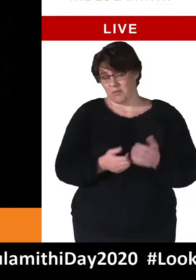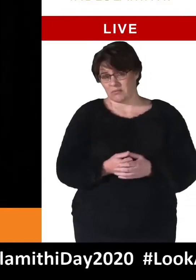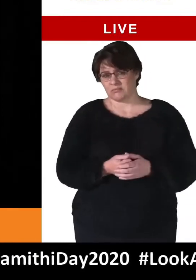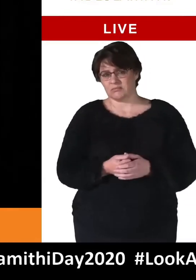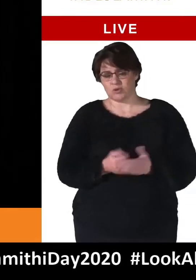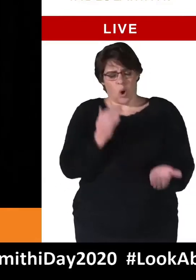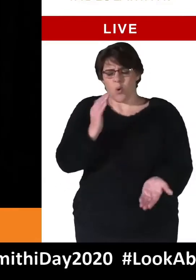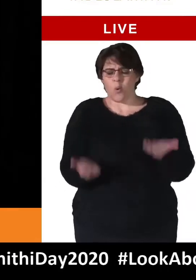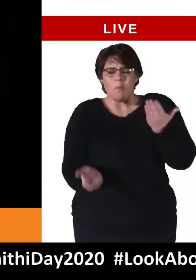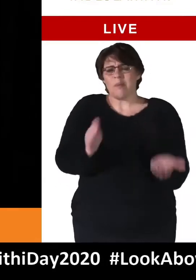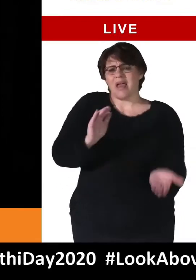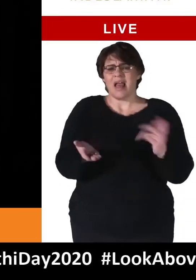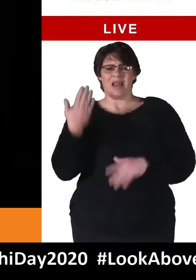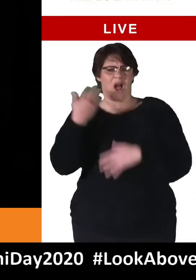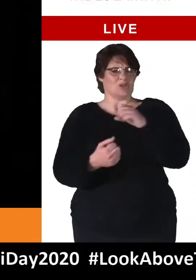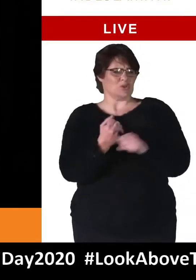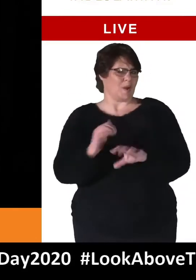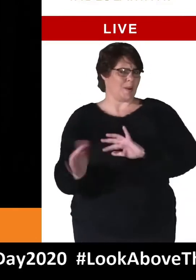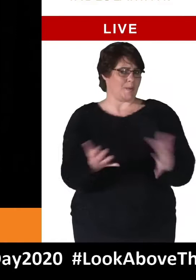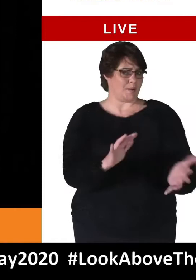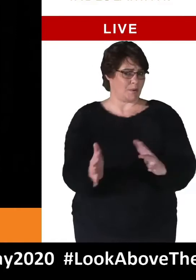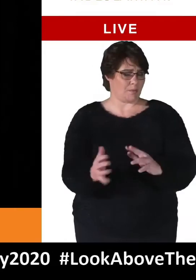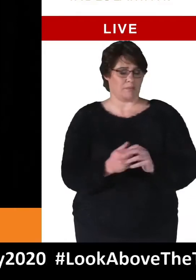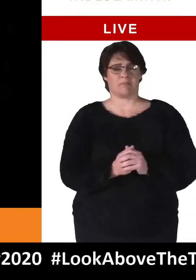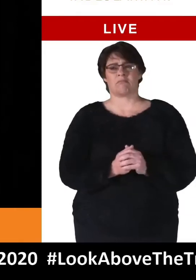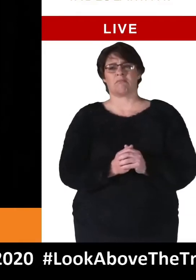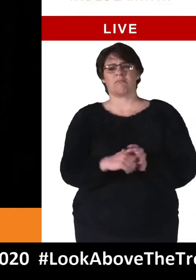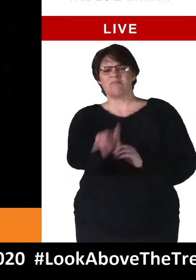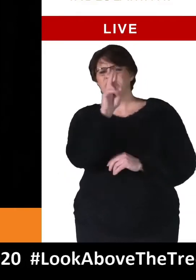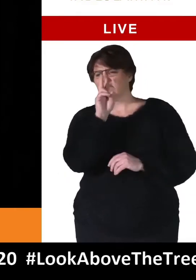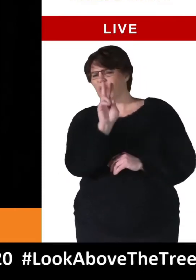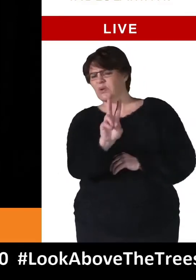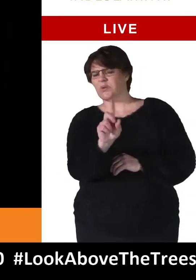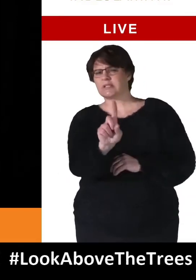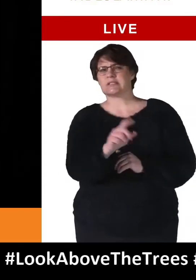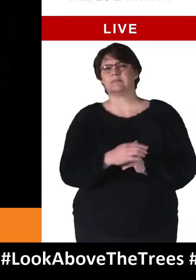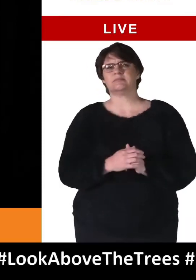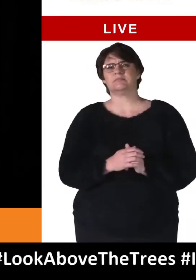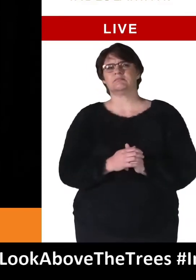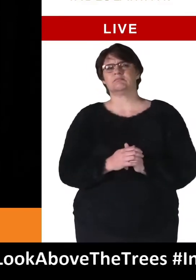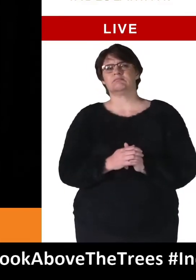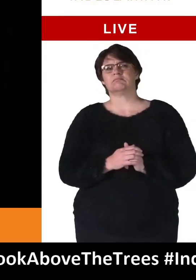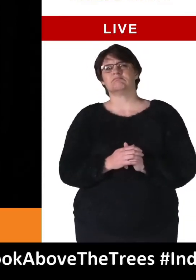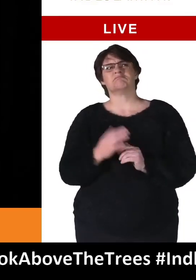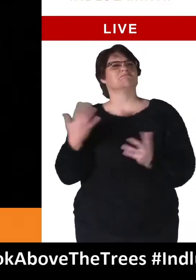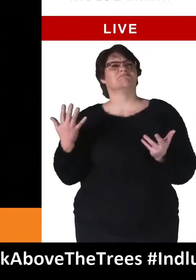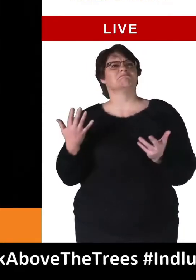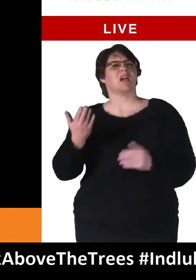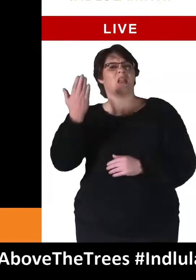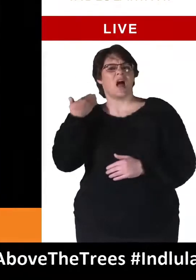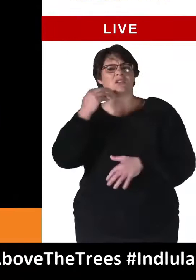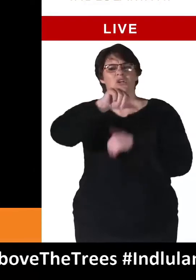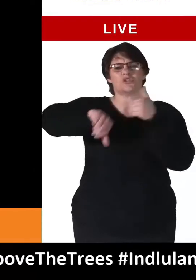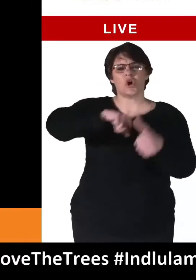last year's position? If we look at the last